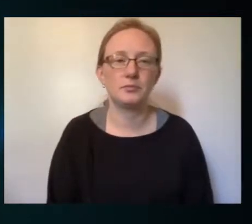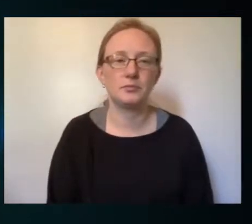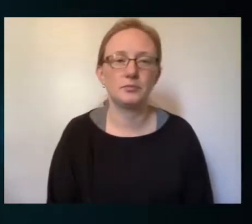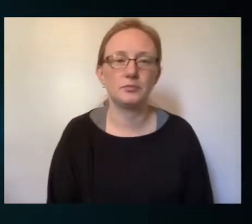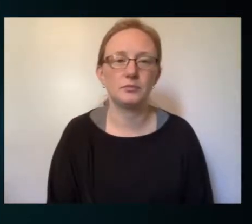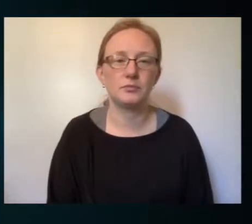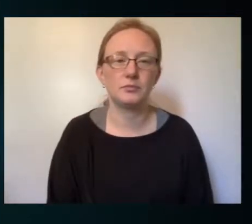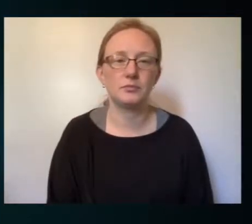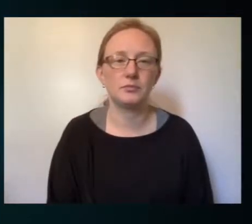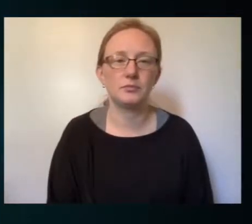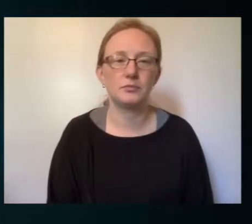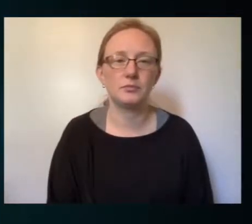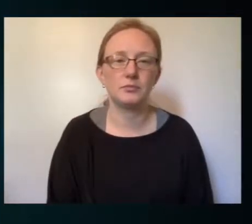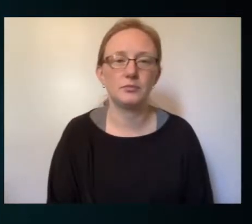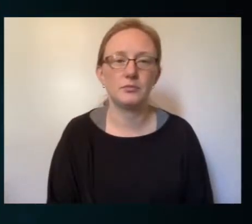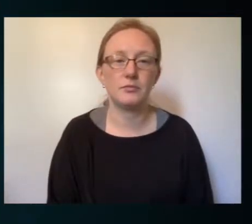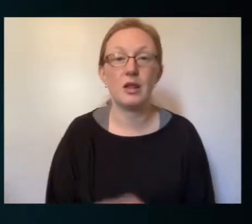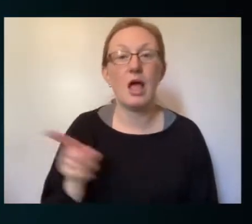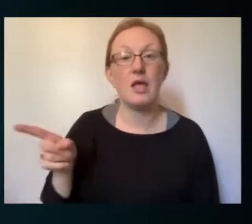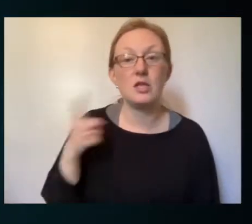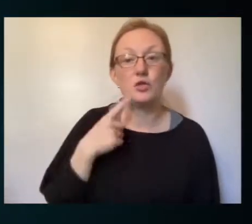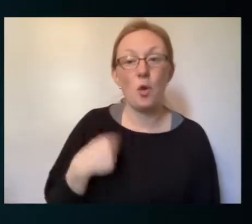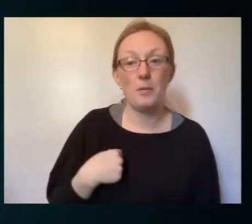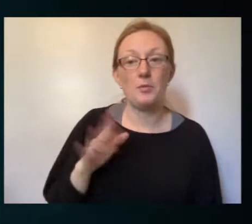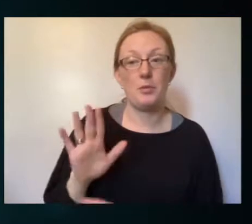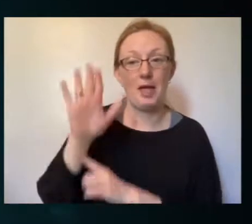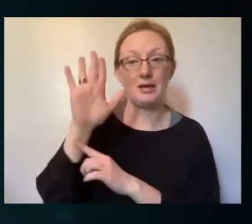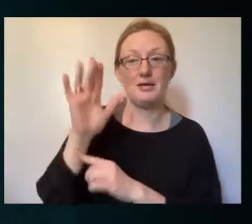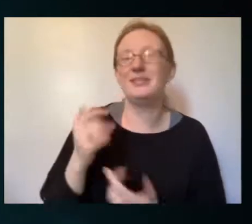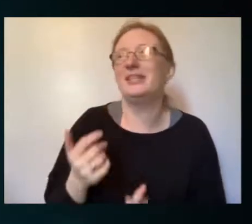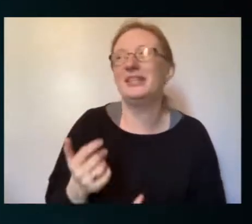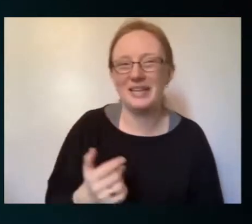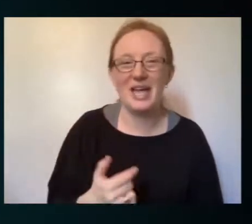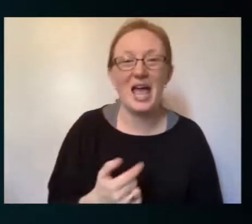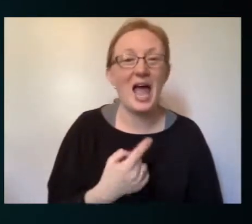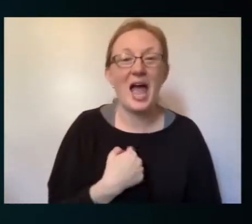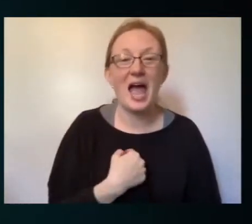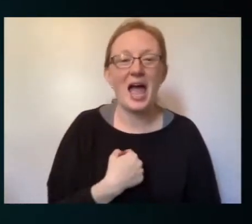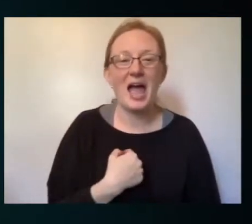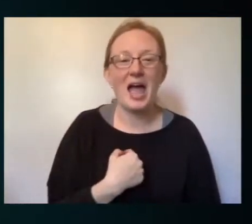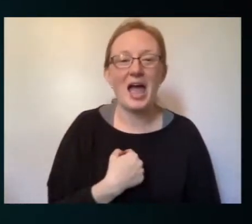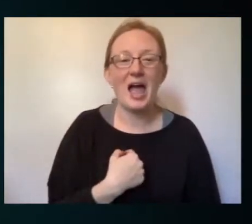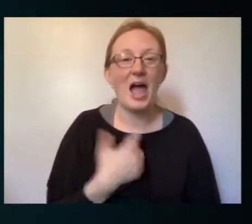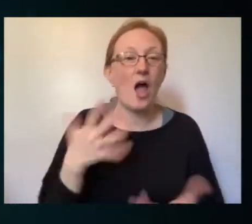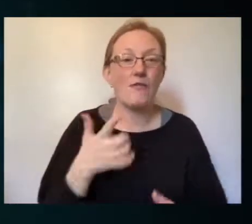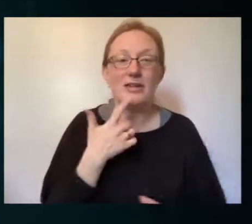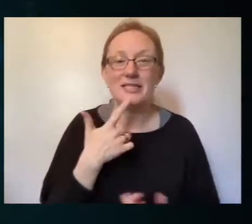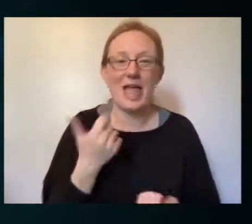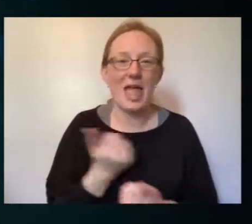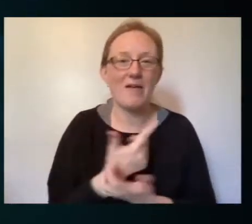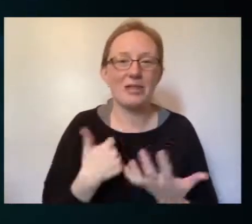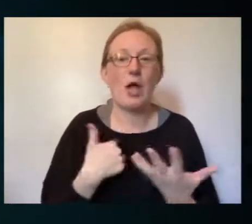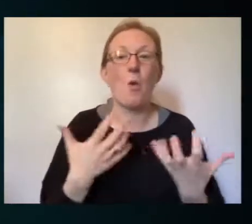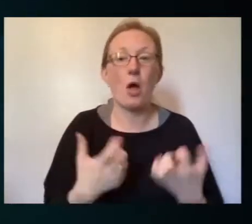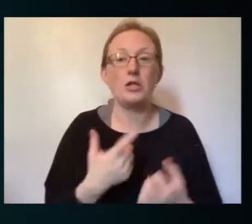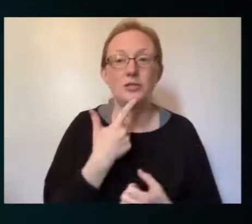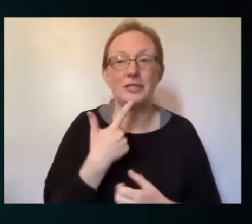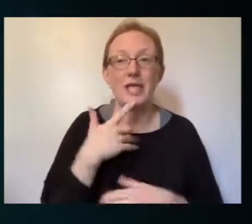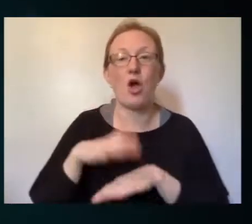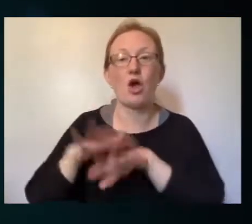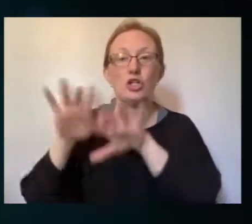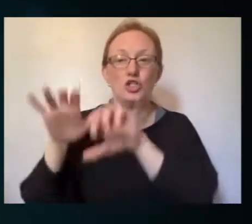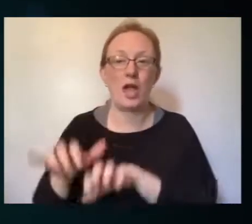So I got told to put my hand up. I more or less said everything that I wanted to say on the chat, which was about